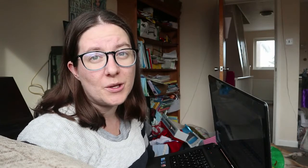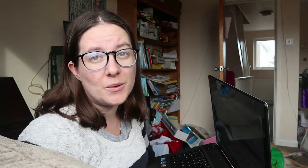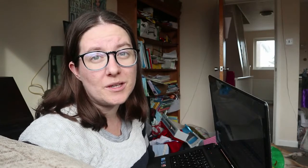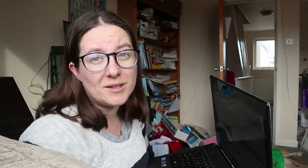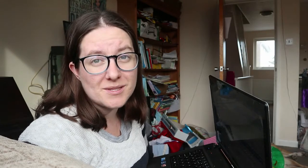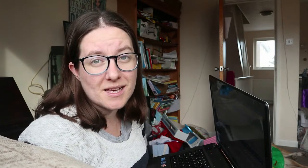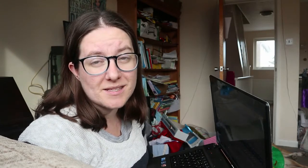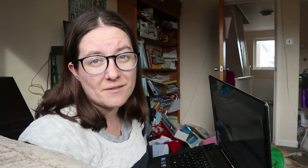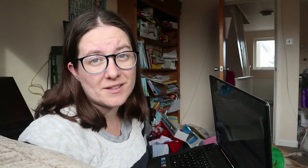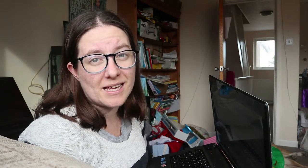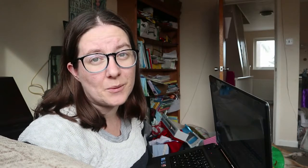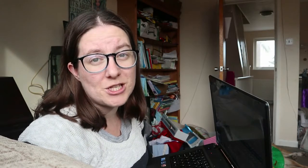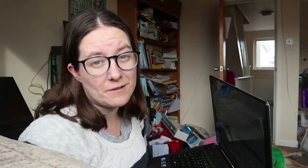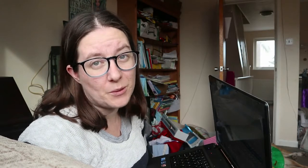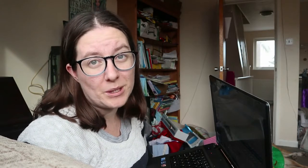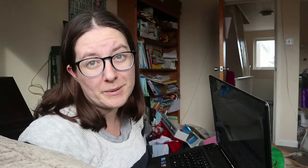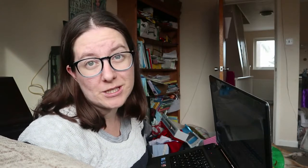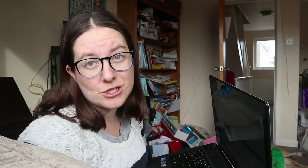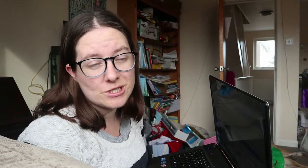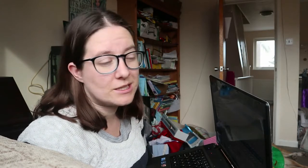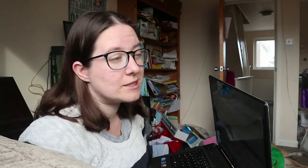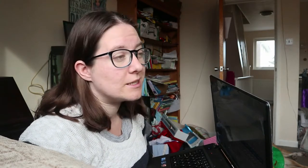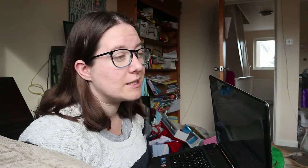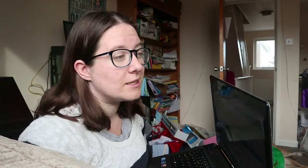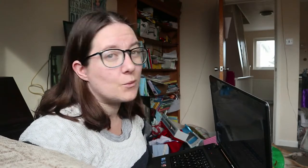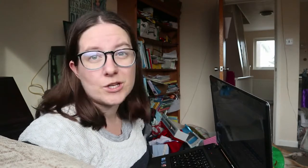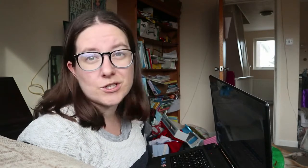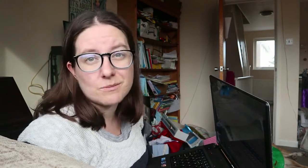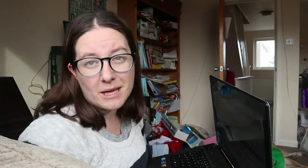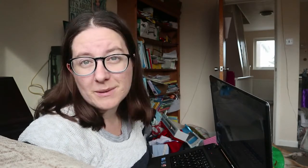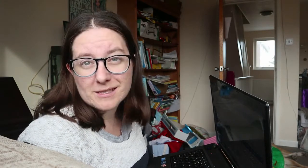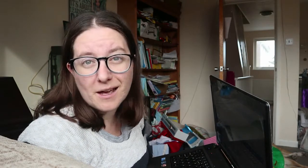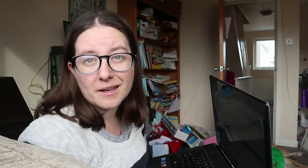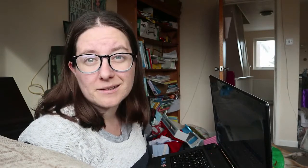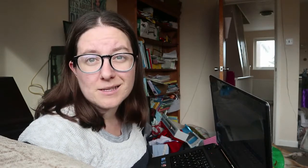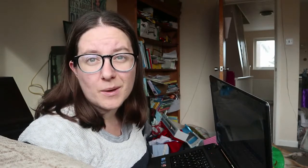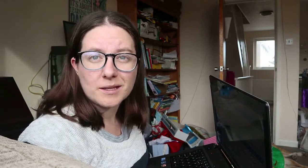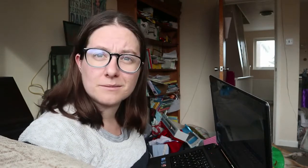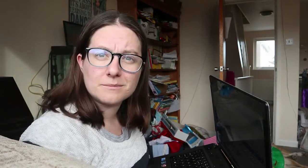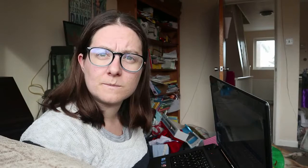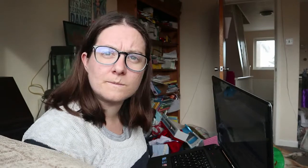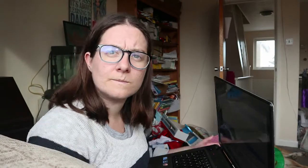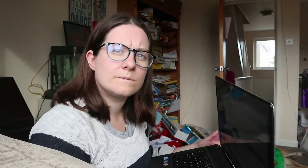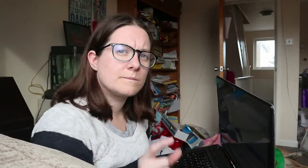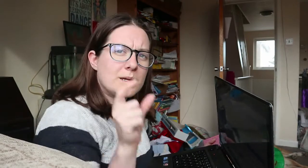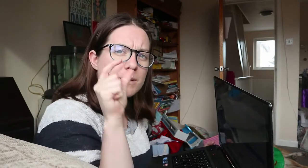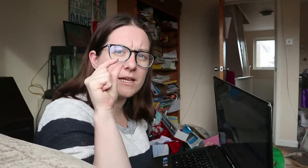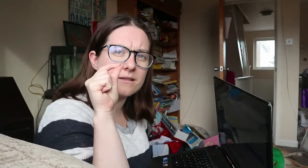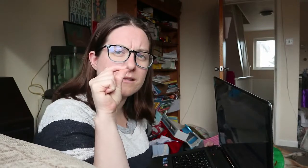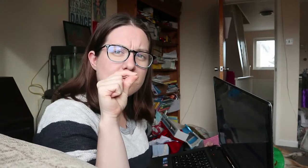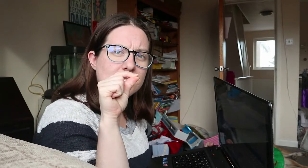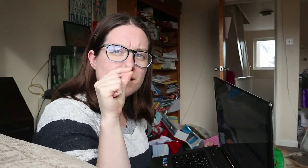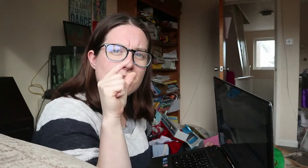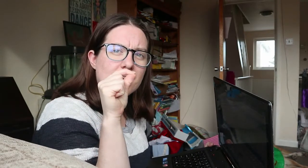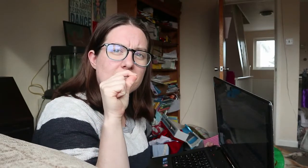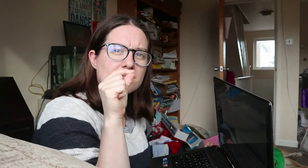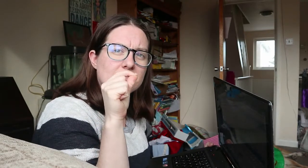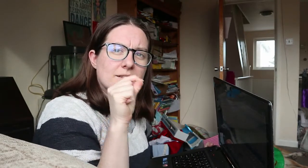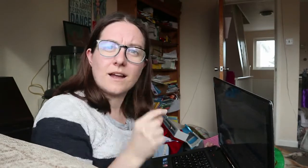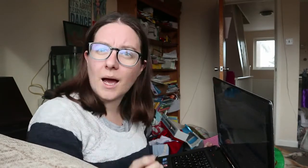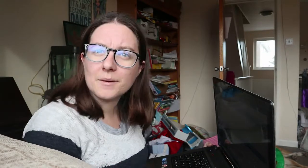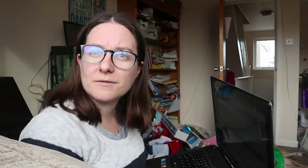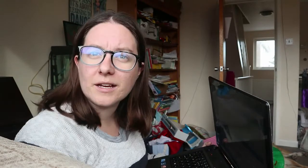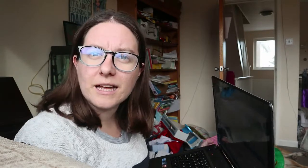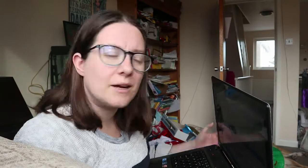who uses it as their first language if you were in a pinch. Which may be a sign as well. Maybe this is a sign.